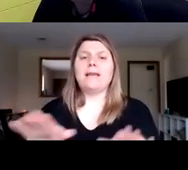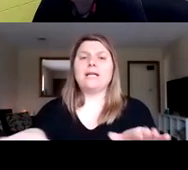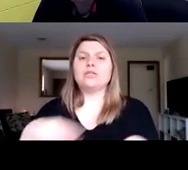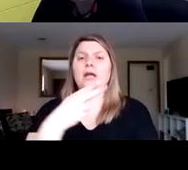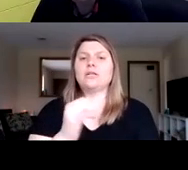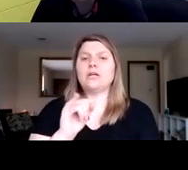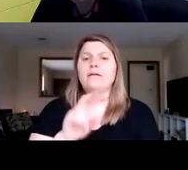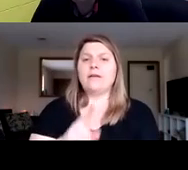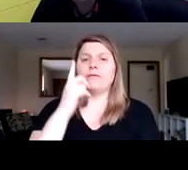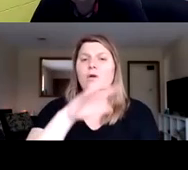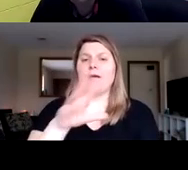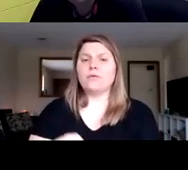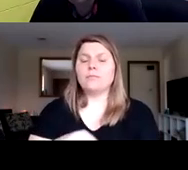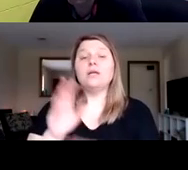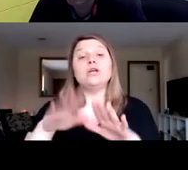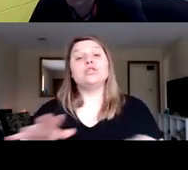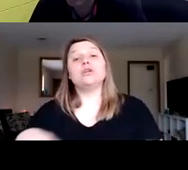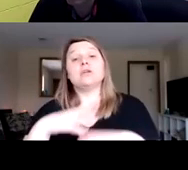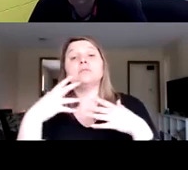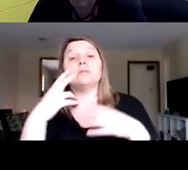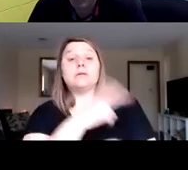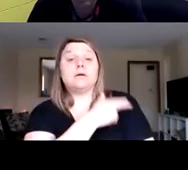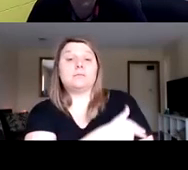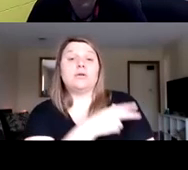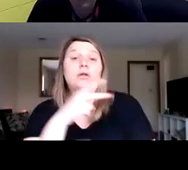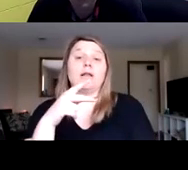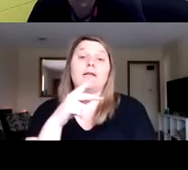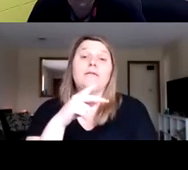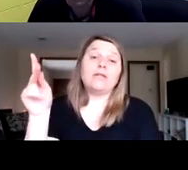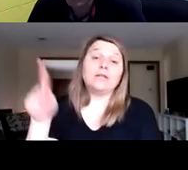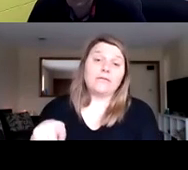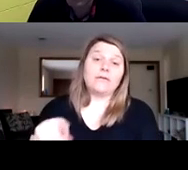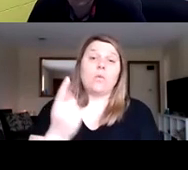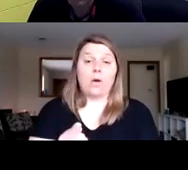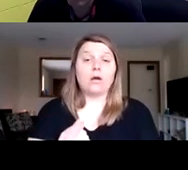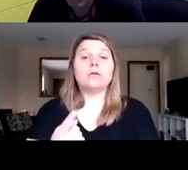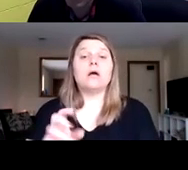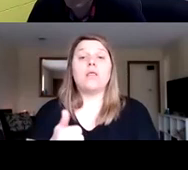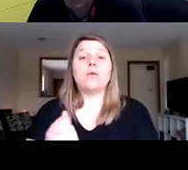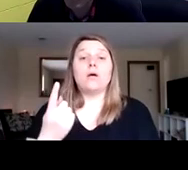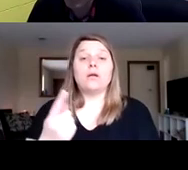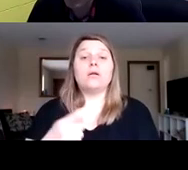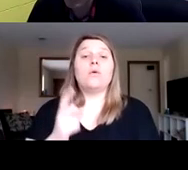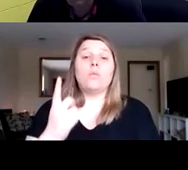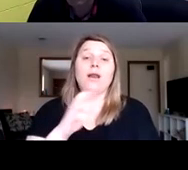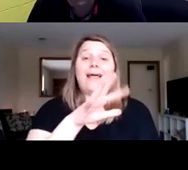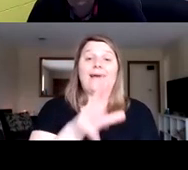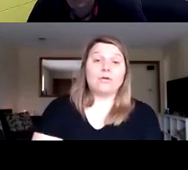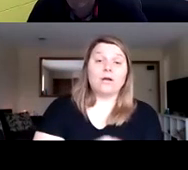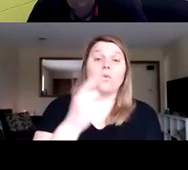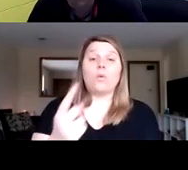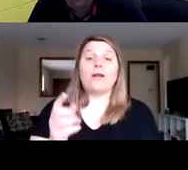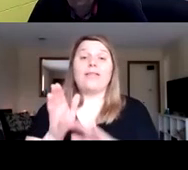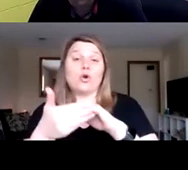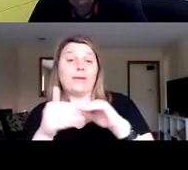Hospital Philadelphia has two clinical sites, one in Africa, one in the Caribbean,